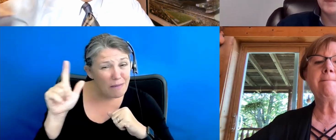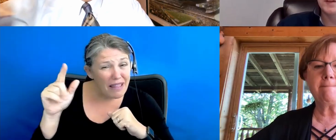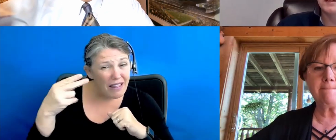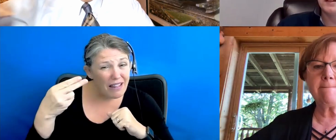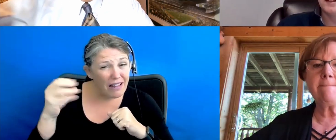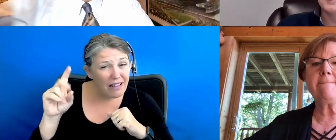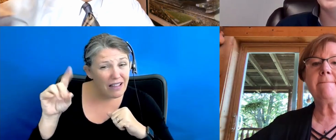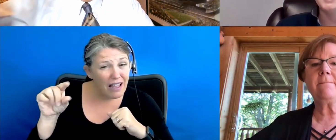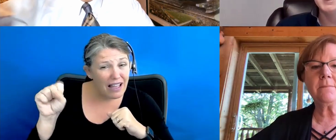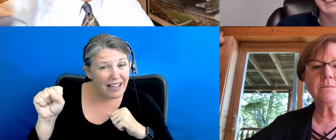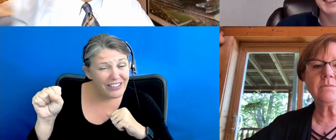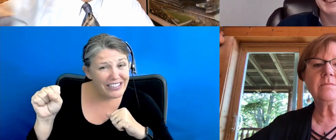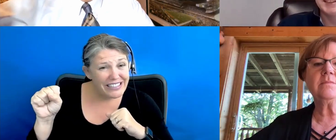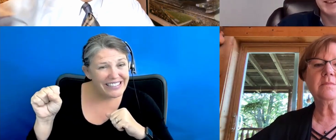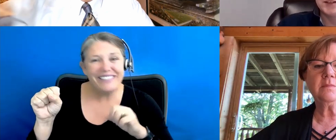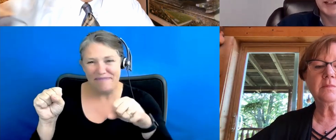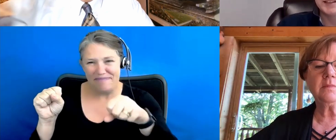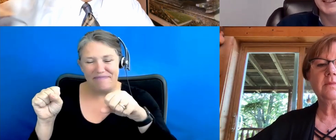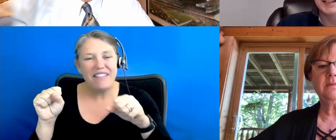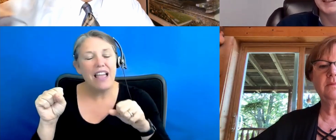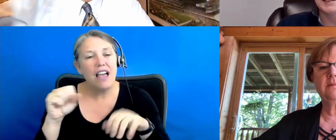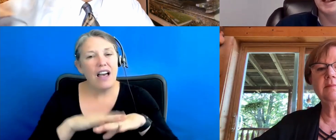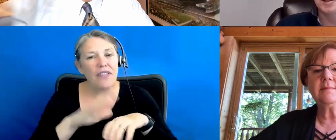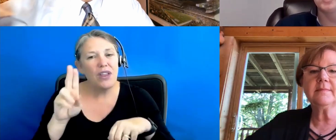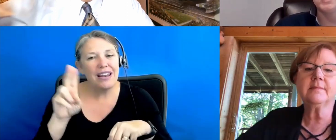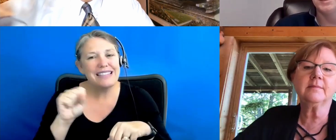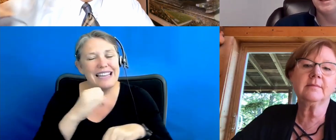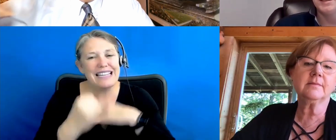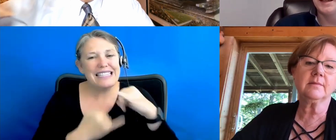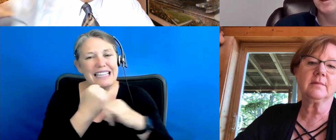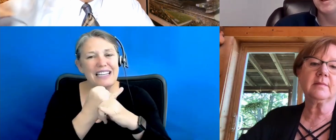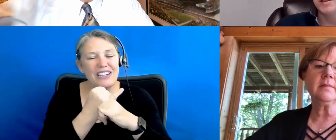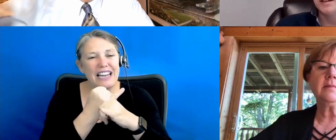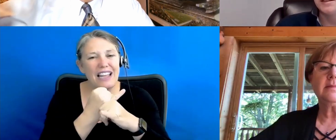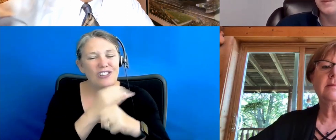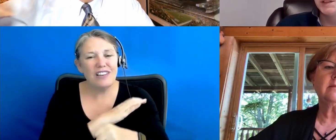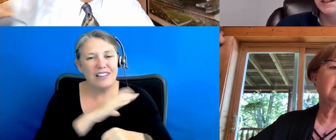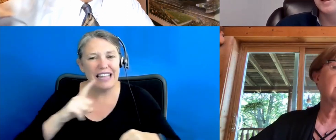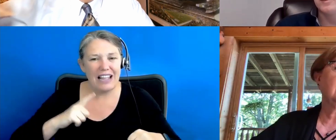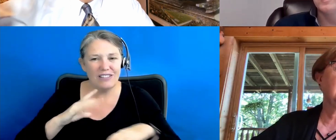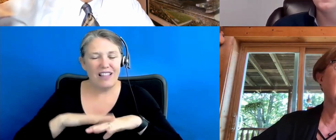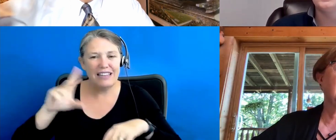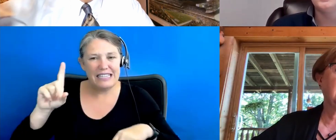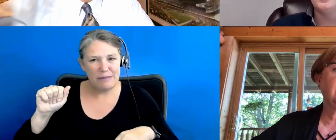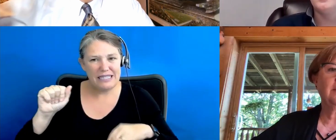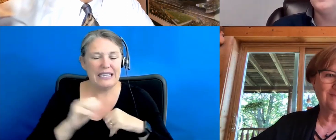on the United States International Council on Disabilities.